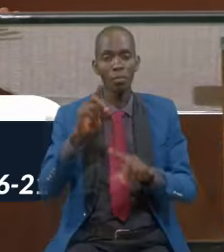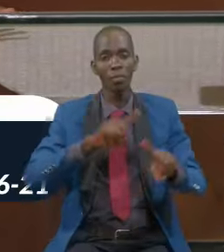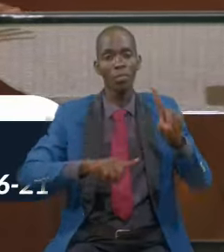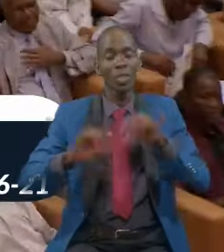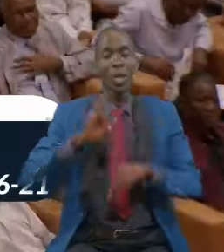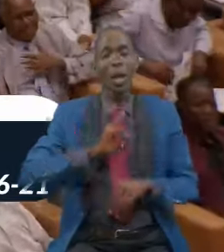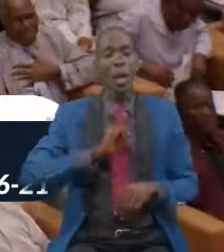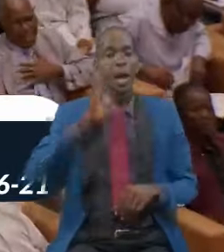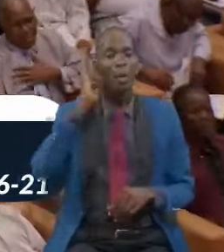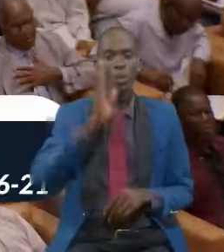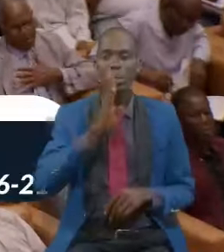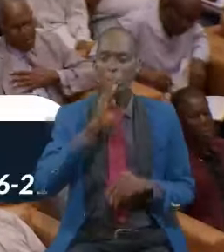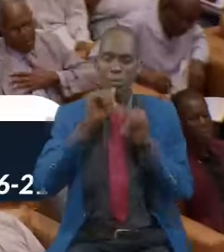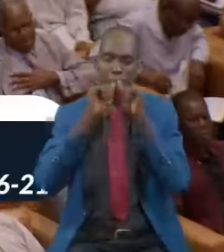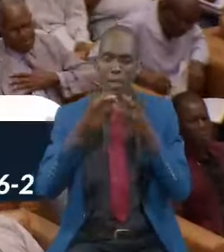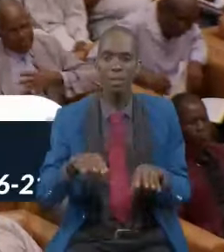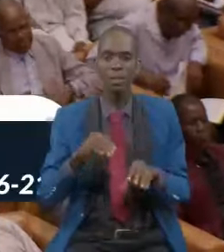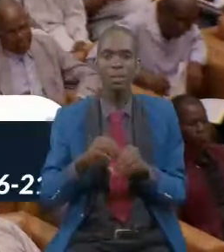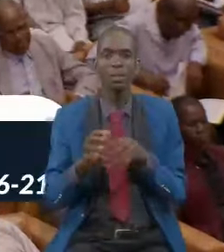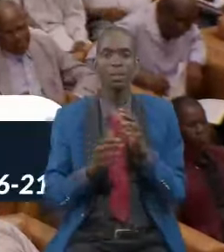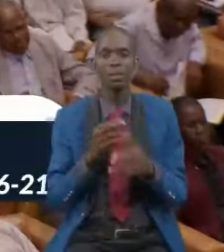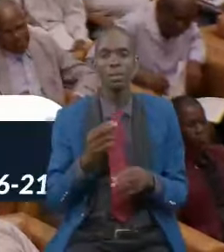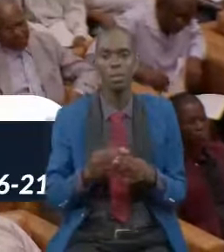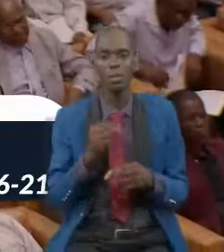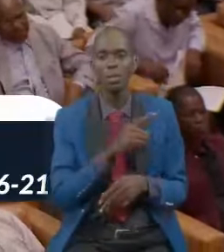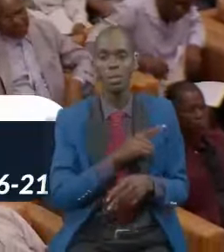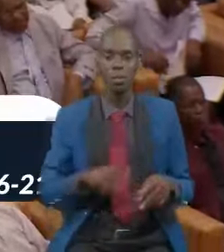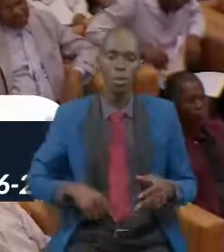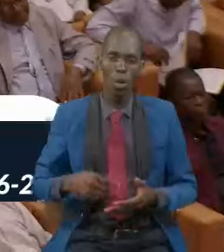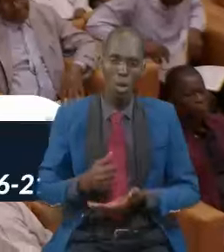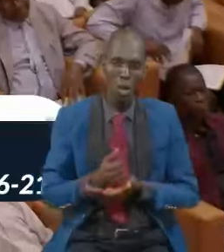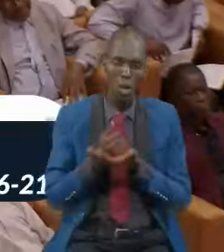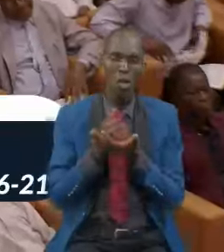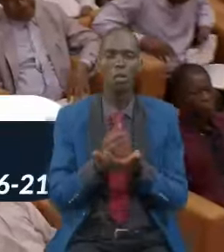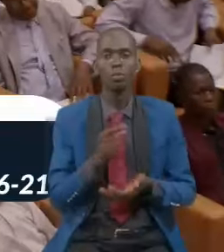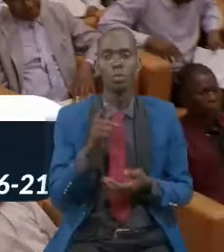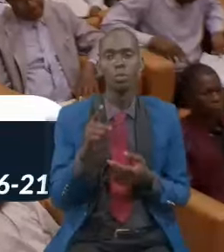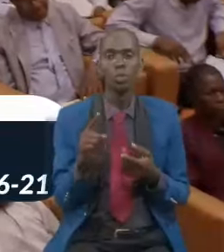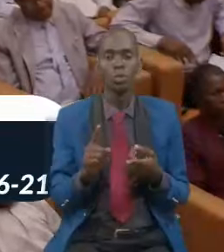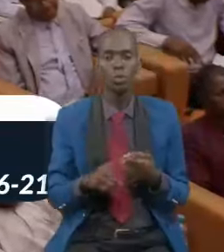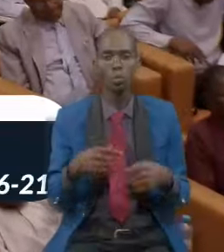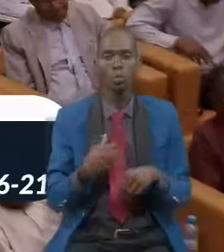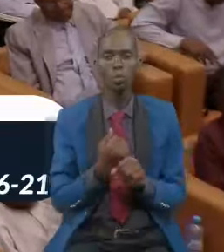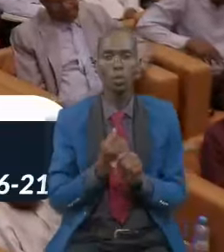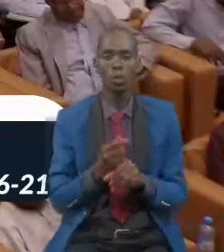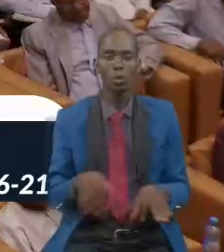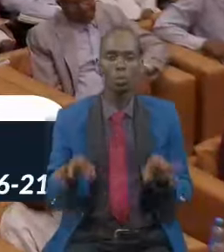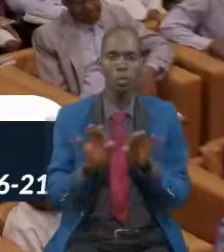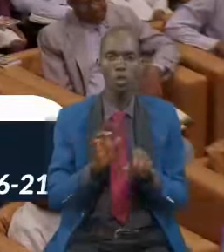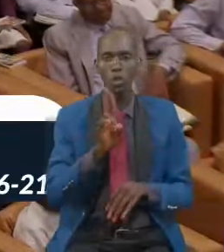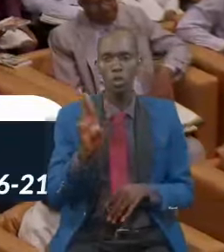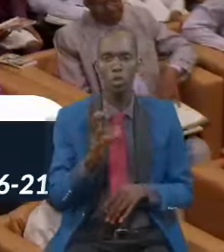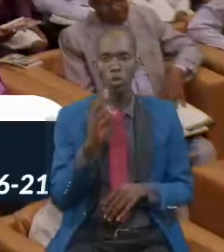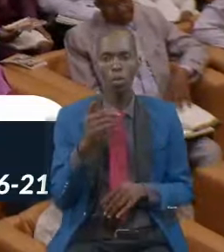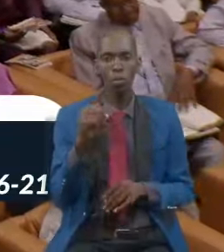be blessed. The Lord help you to make use of the privilege of hearing the word and